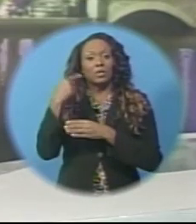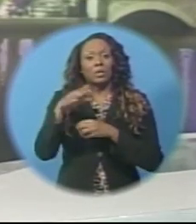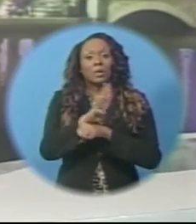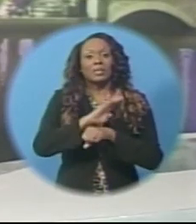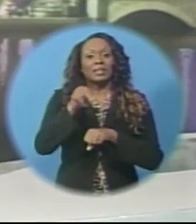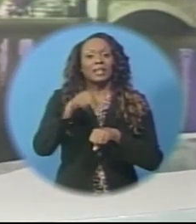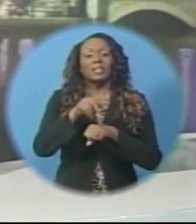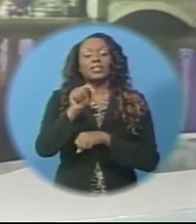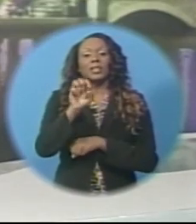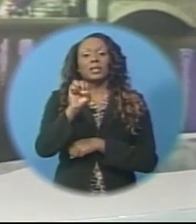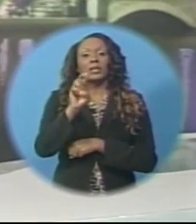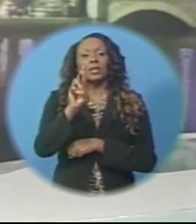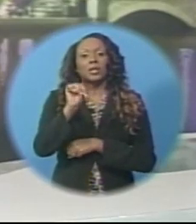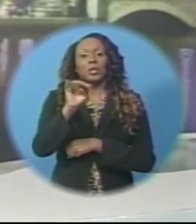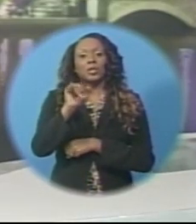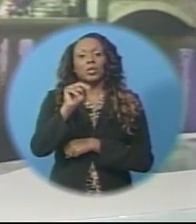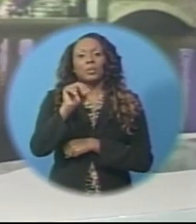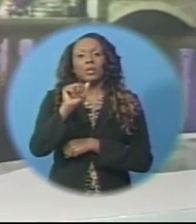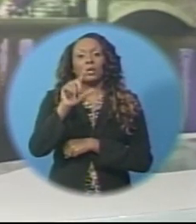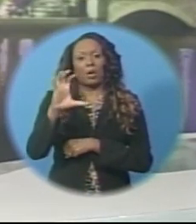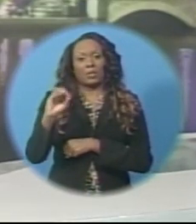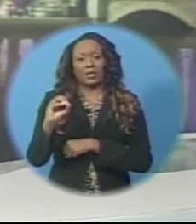Company. Kareem Smith tells us more.